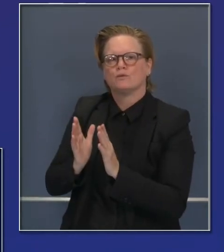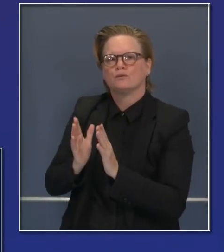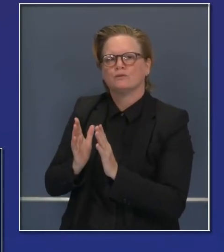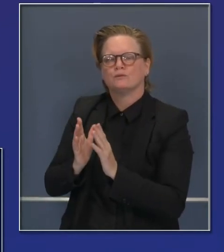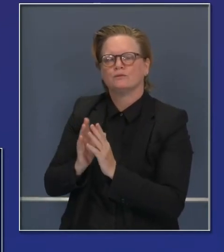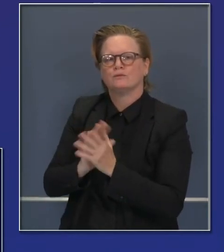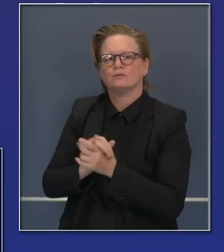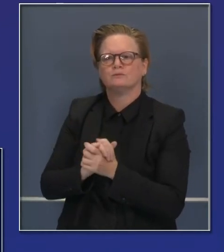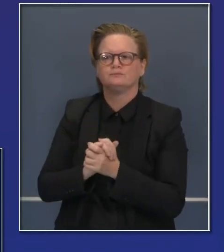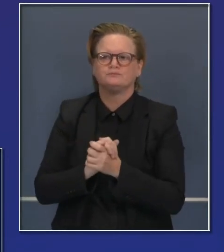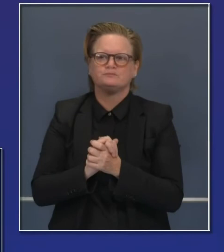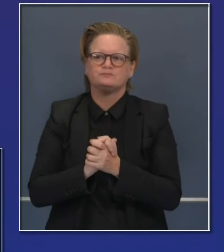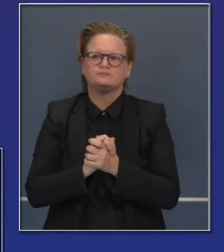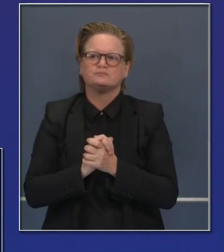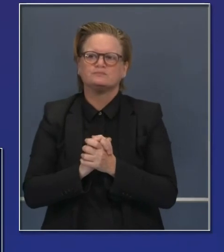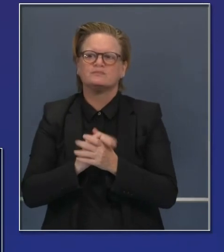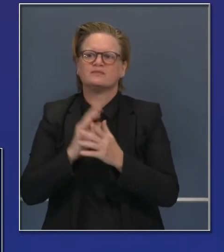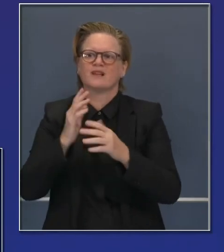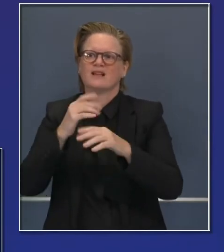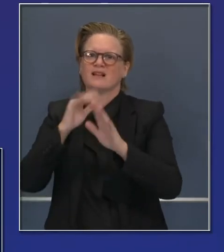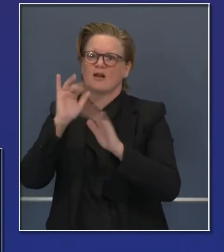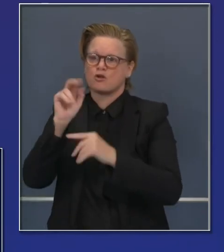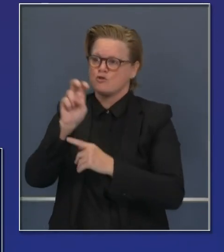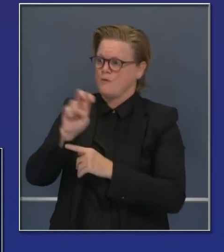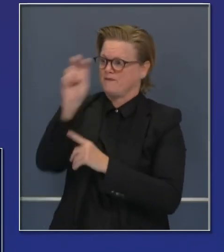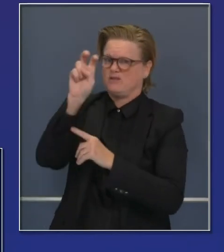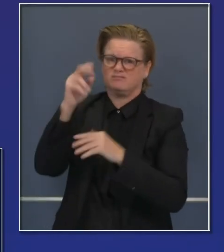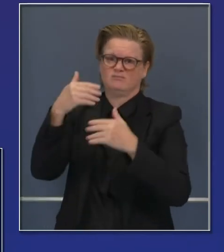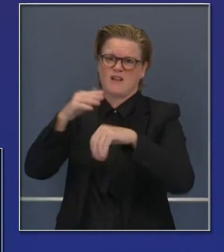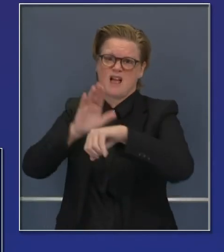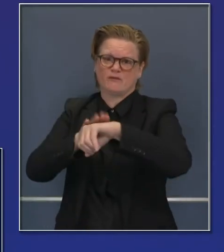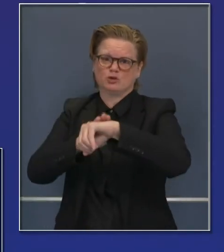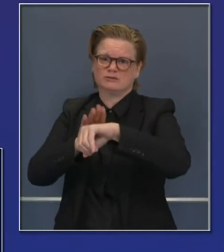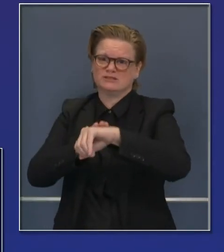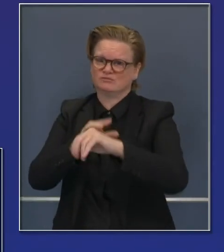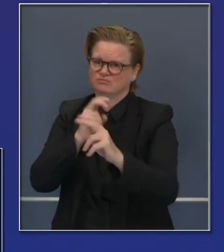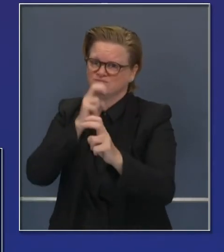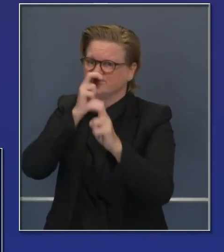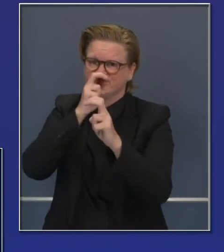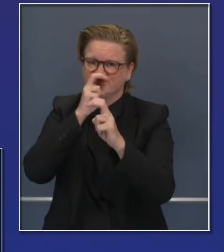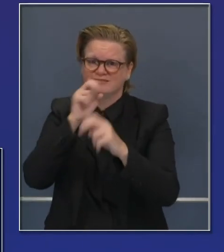though, of your question, I certainly respect. And Dr. Galley, thank you for your response.